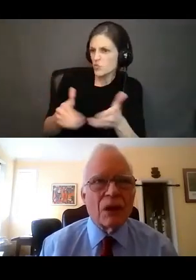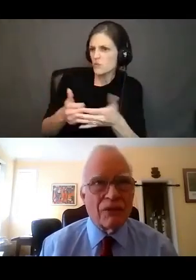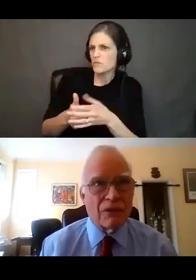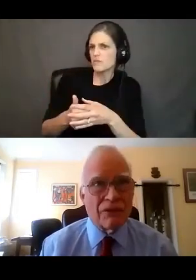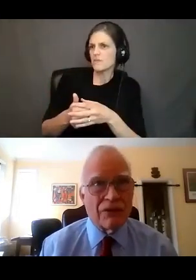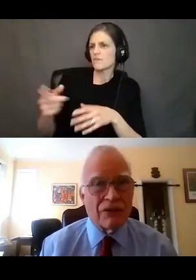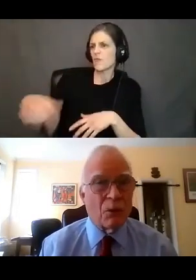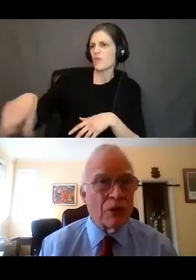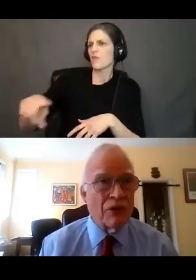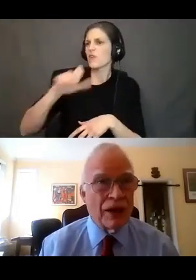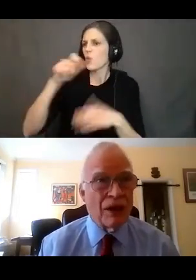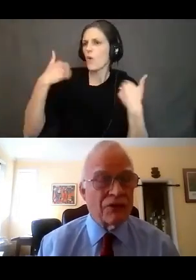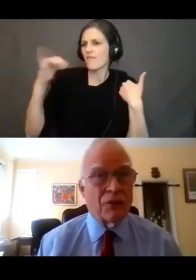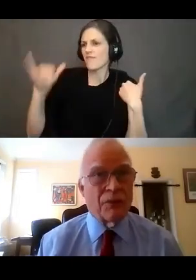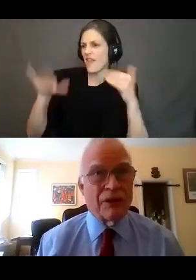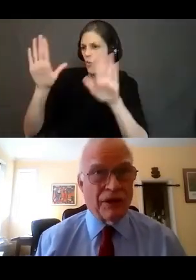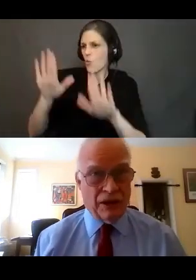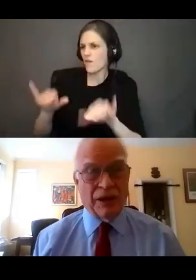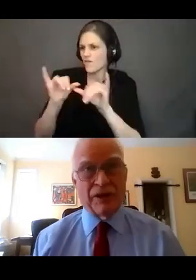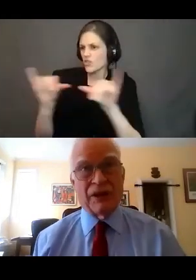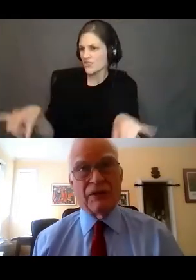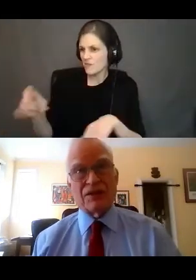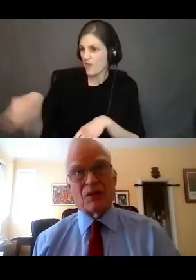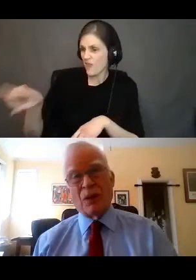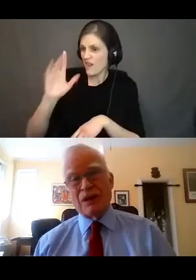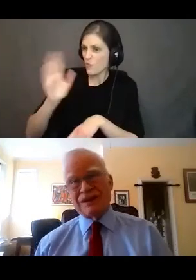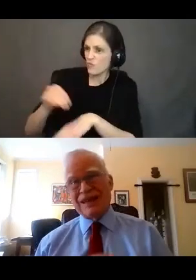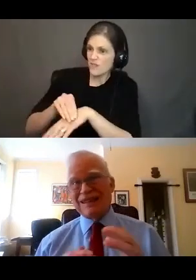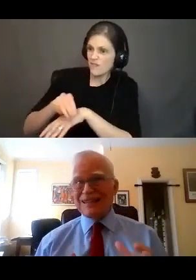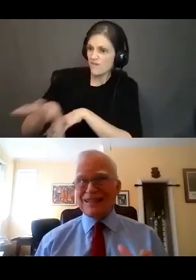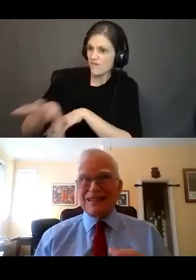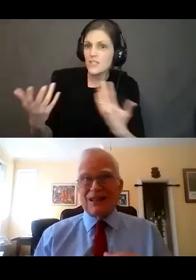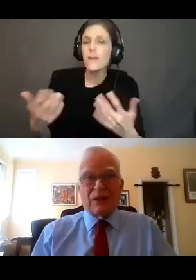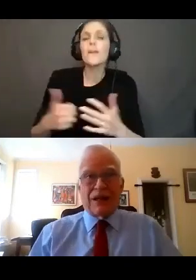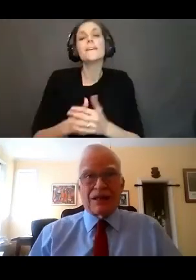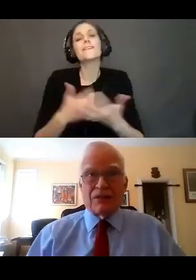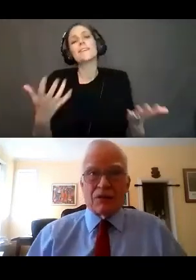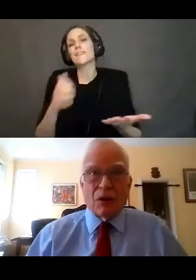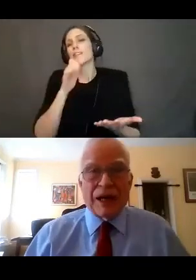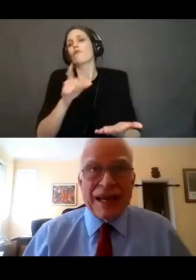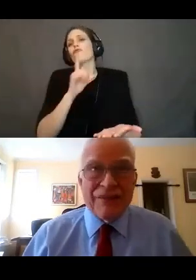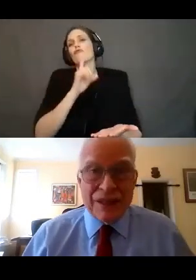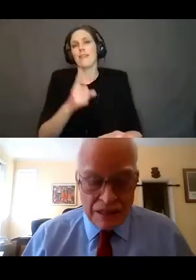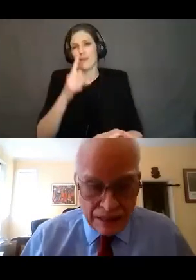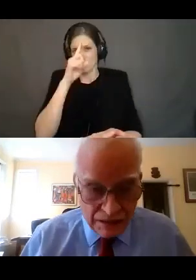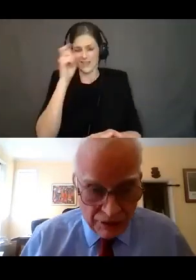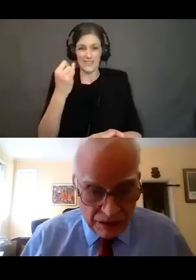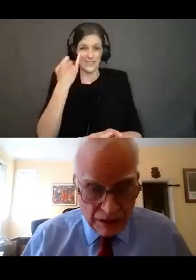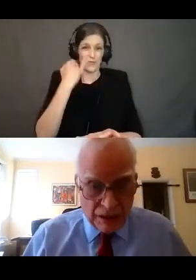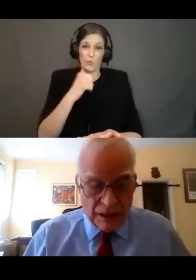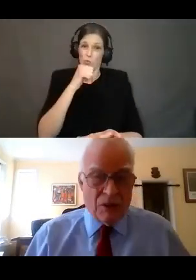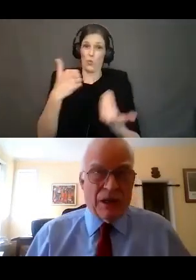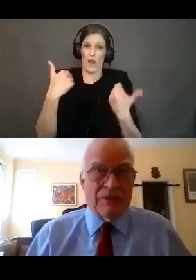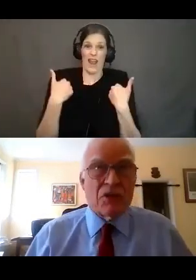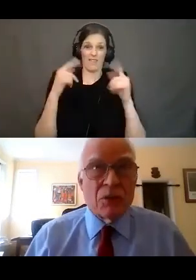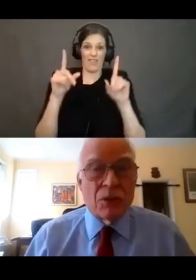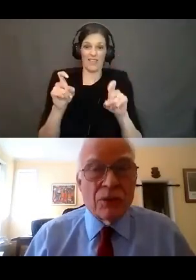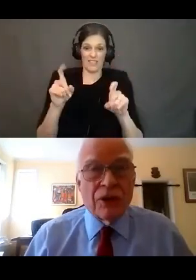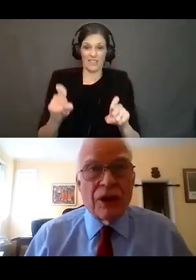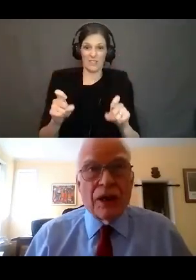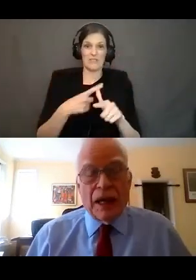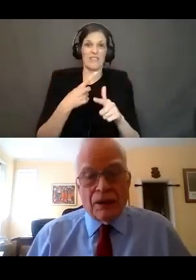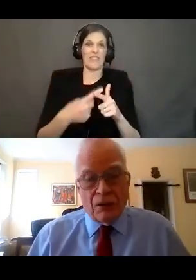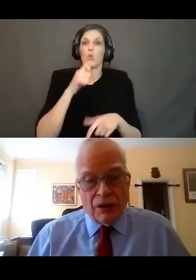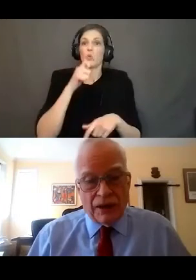this wonderful system? Wouldn't they also be affected by the intervention? Well, not necessarily, because if you don't have the assessments, you don't have the